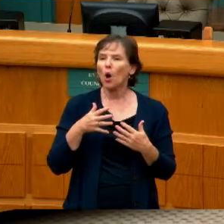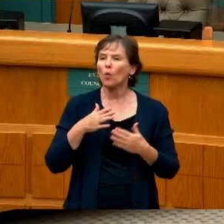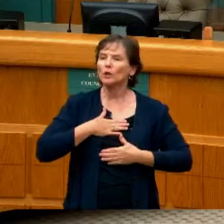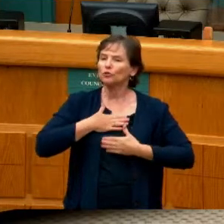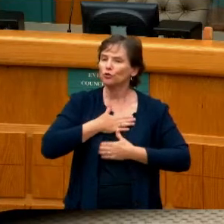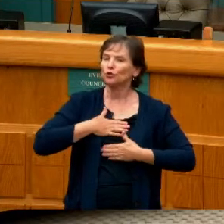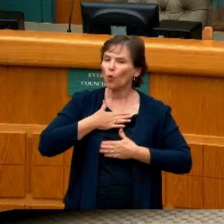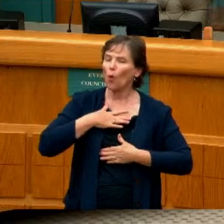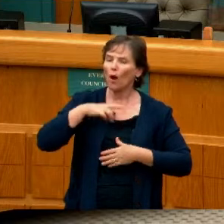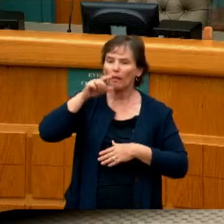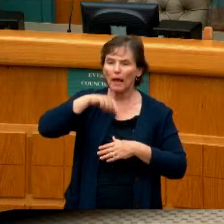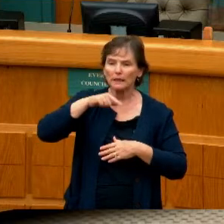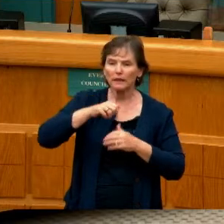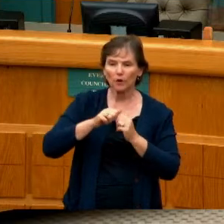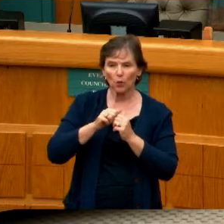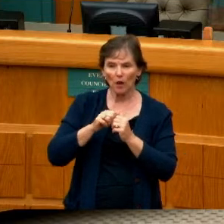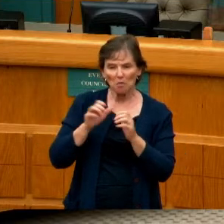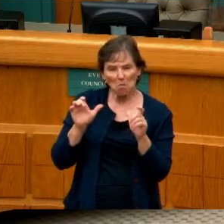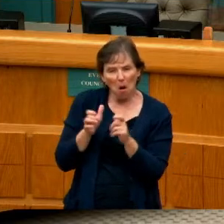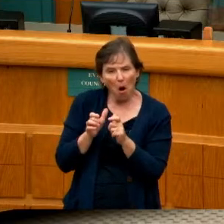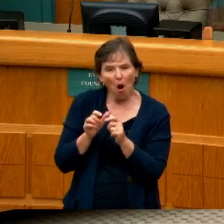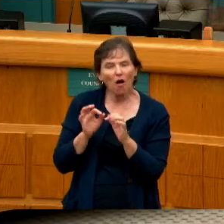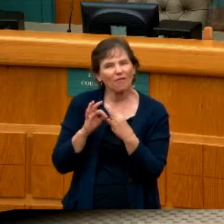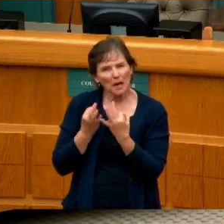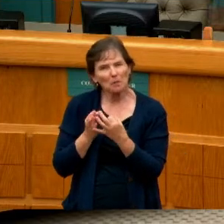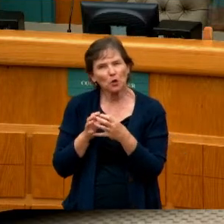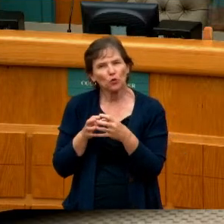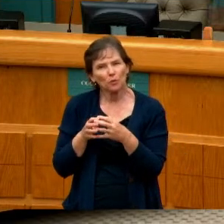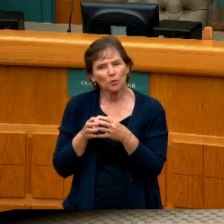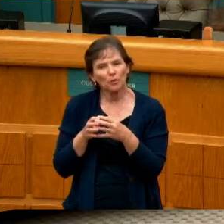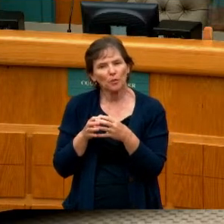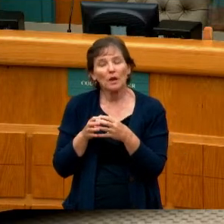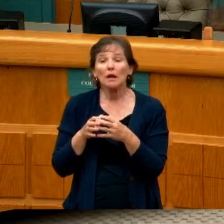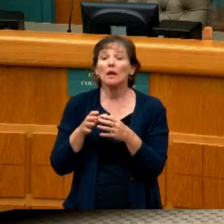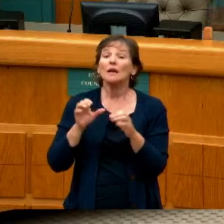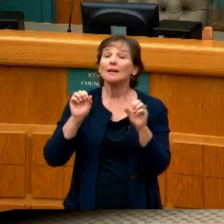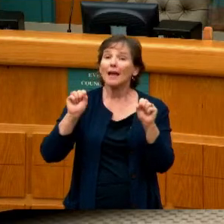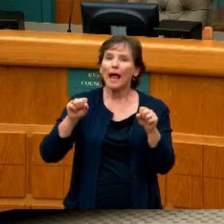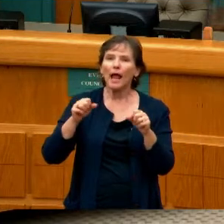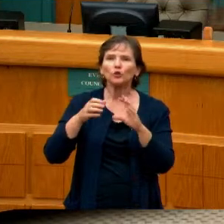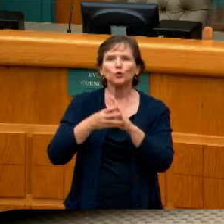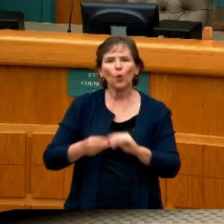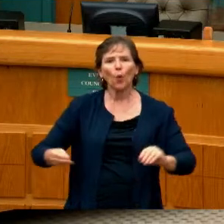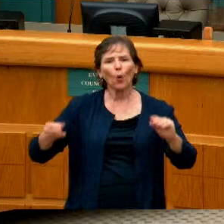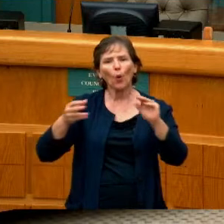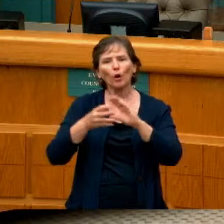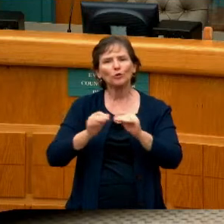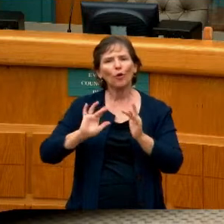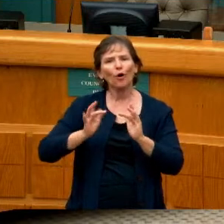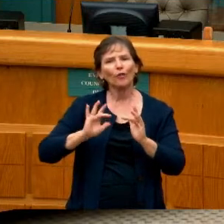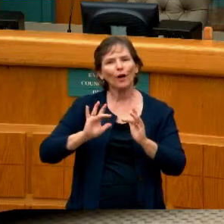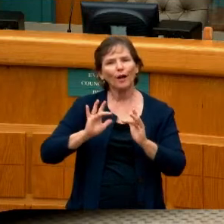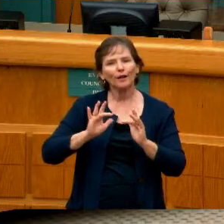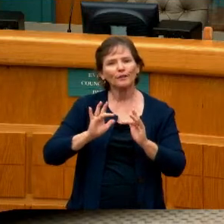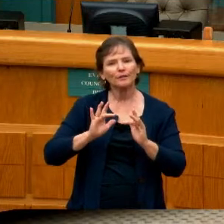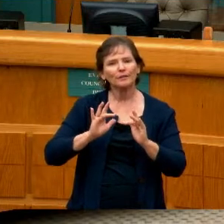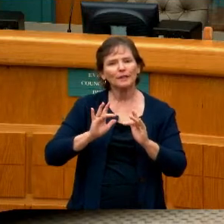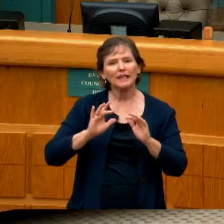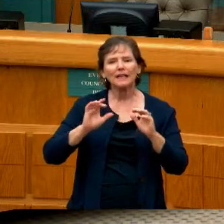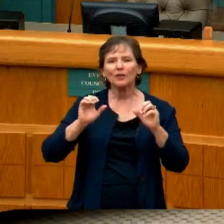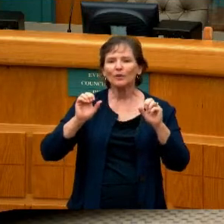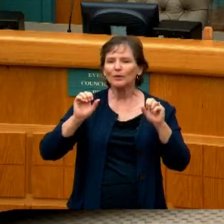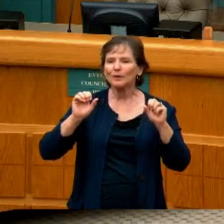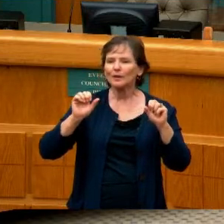inspiring. And though we may only be enjoying it with our immediate families, our sharing stories online can